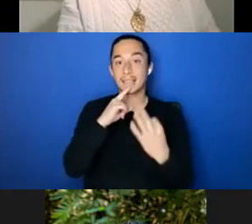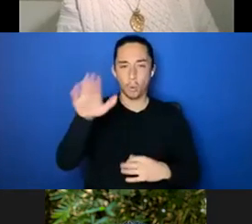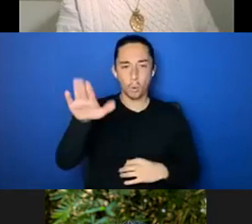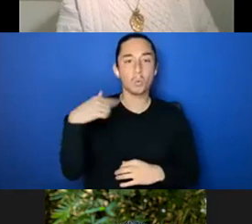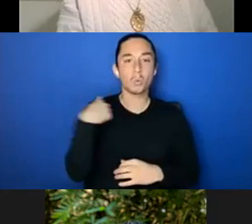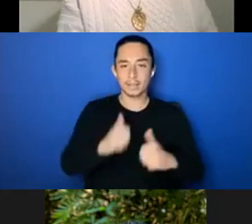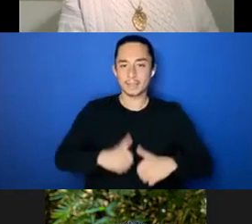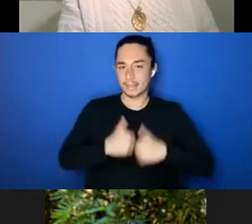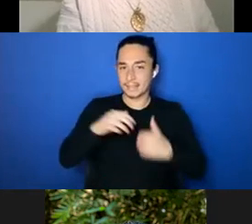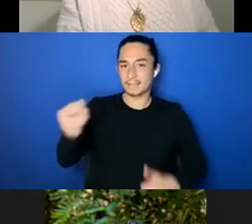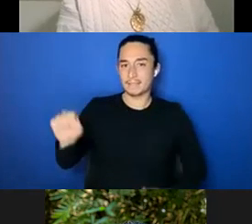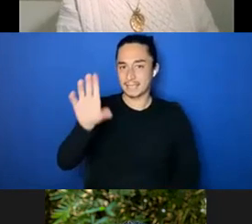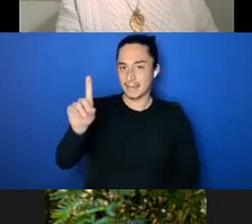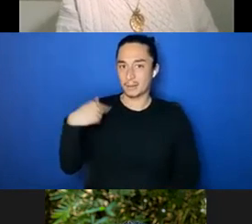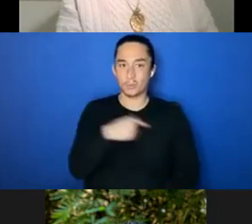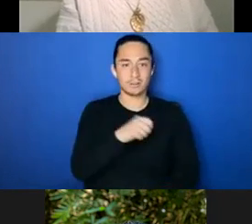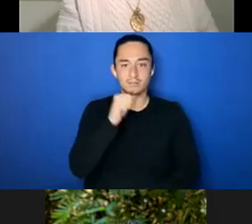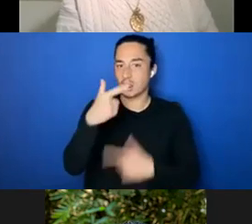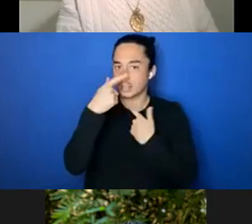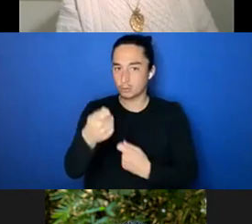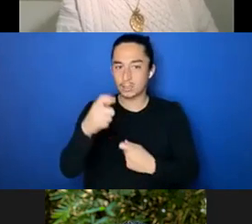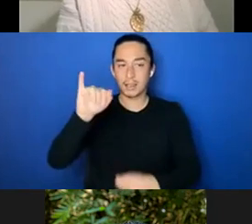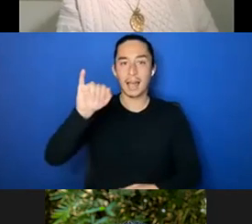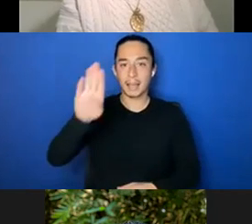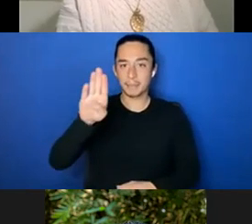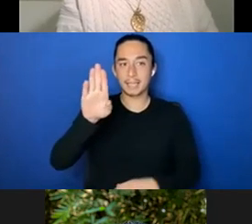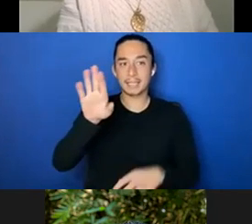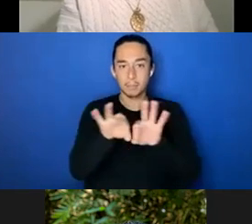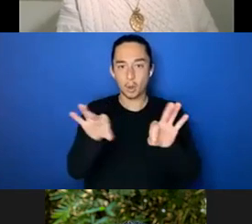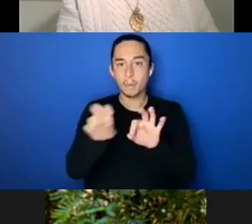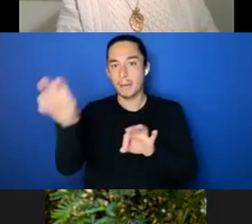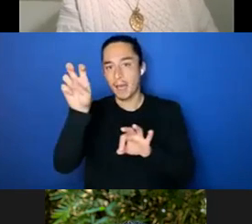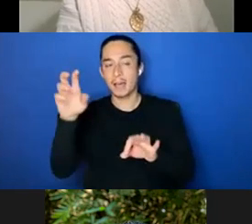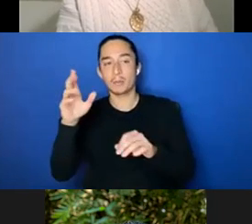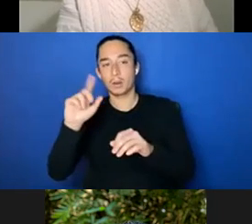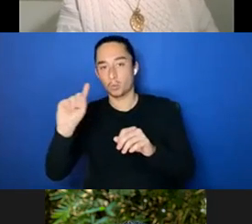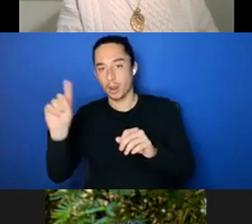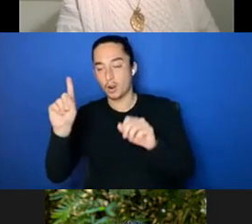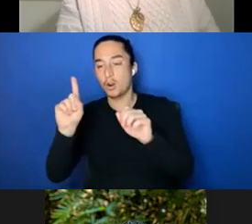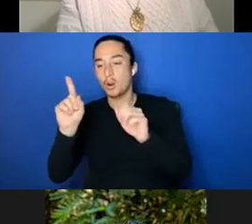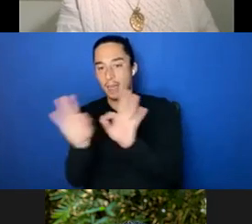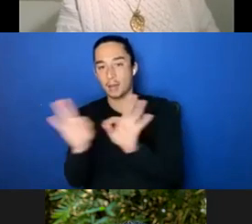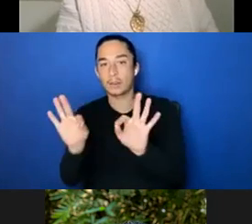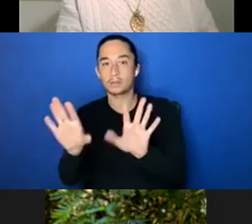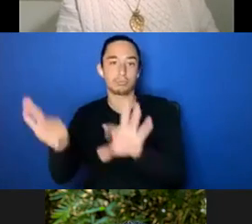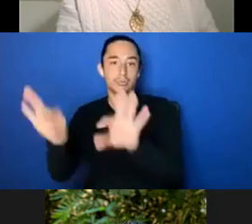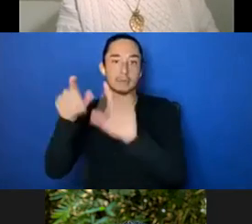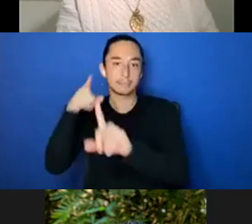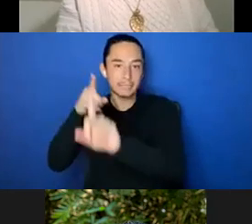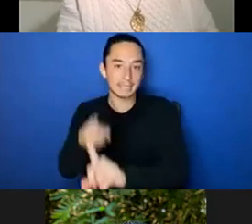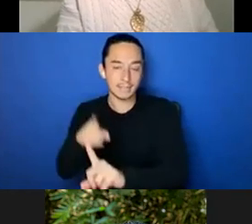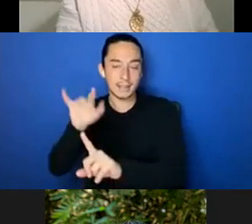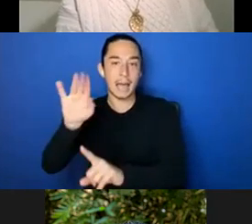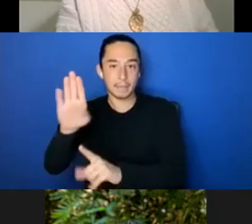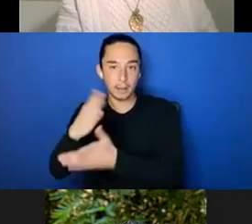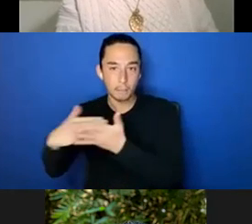San Diego, we're not interested in an IB diploma pathway where language acquisition is a specific IB component,